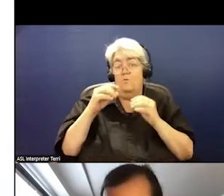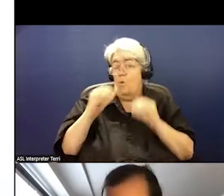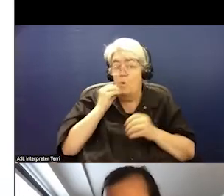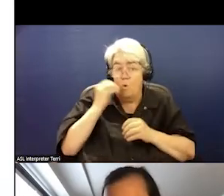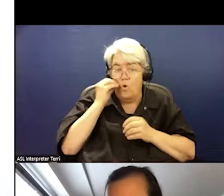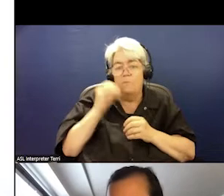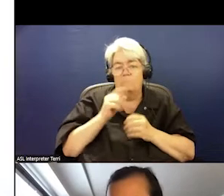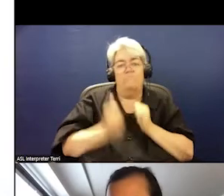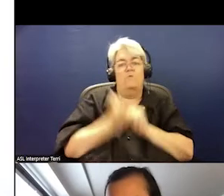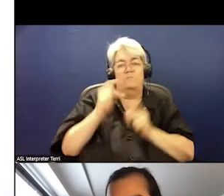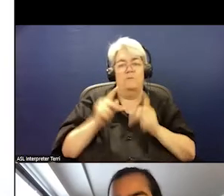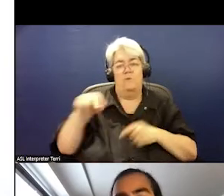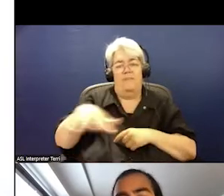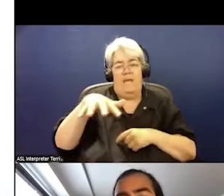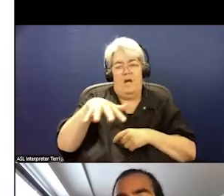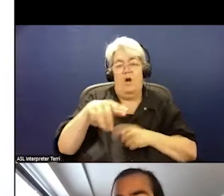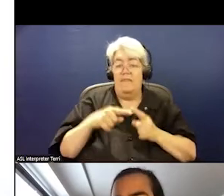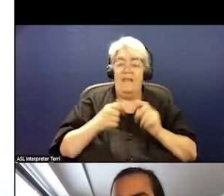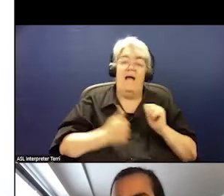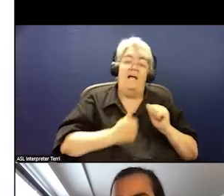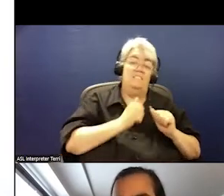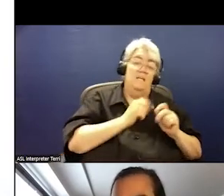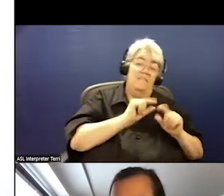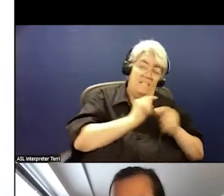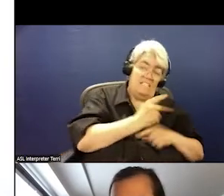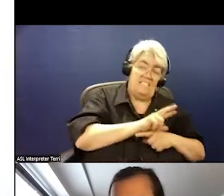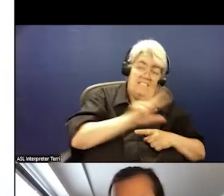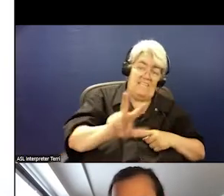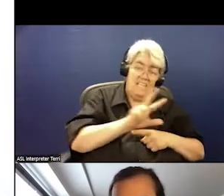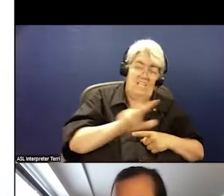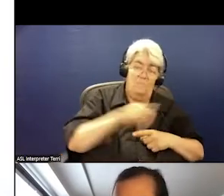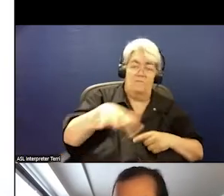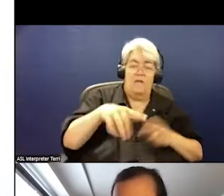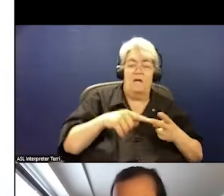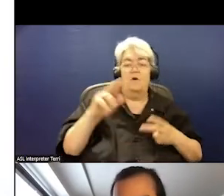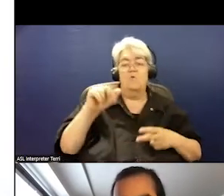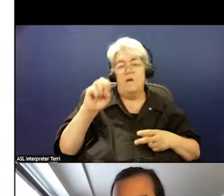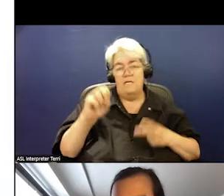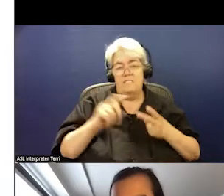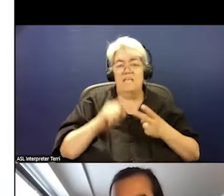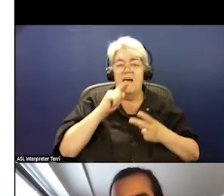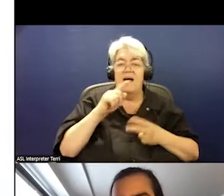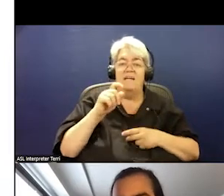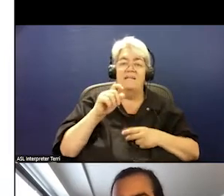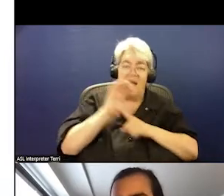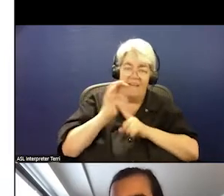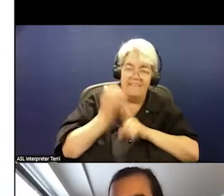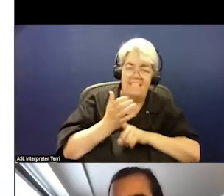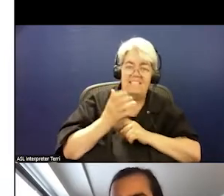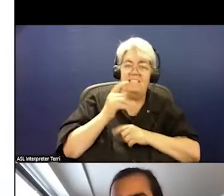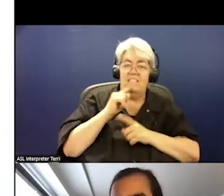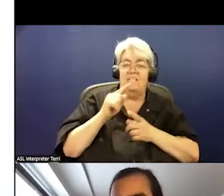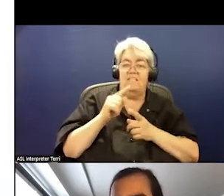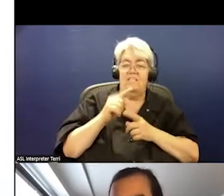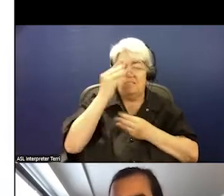the population that this team is reaching. You can see for race ethnicity data, that the team is reaching about